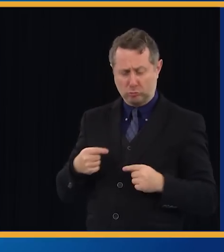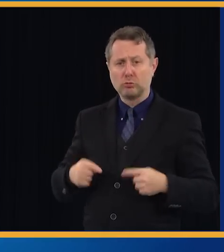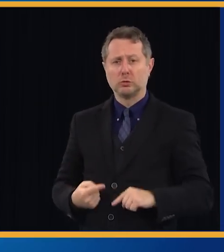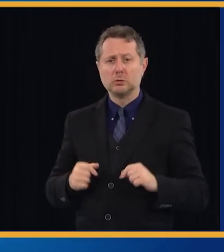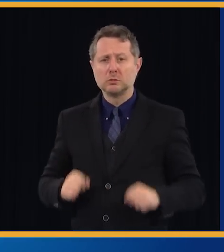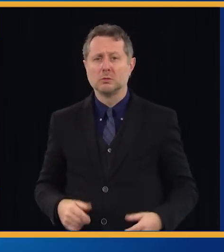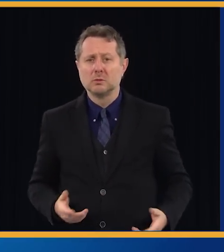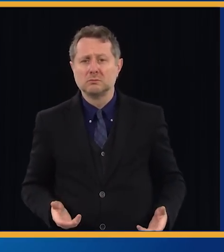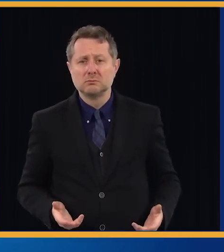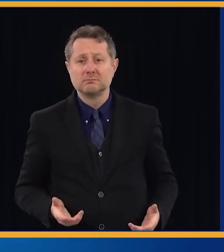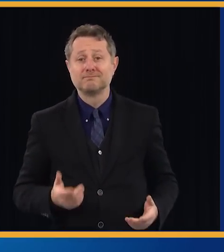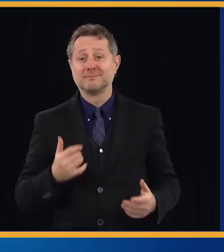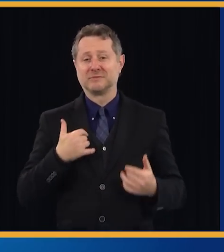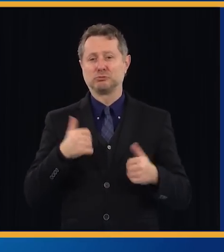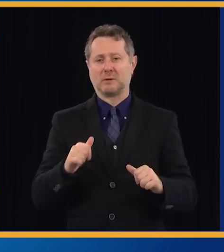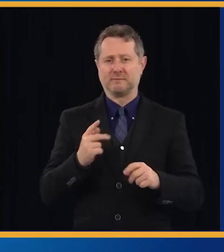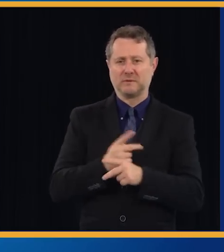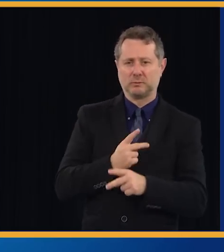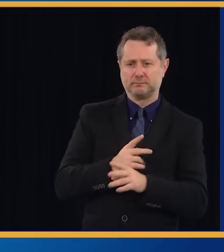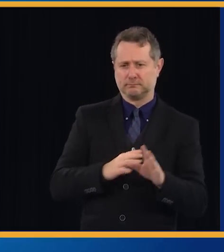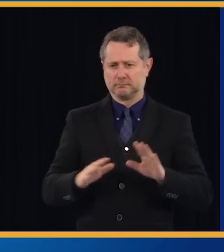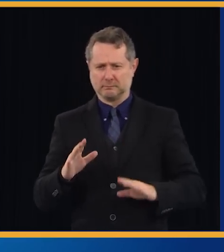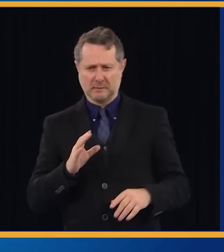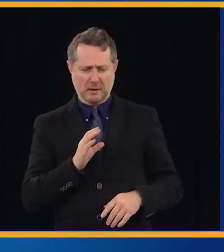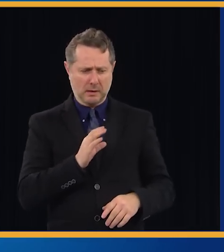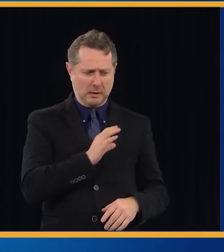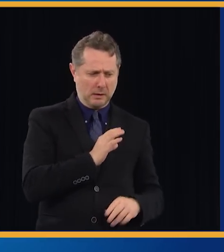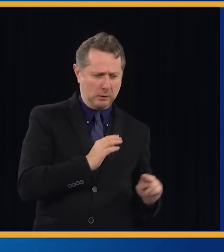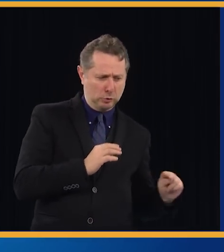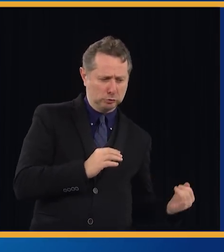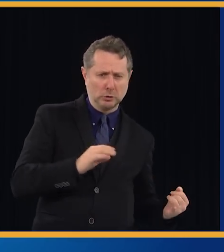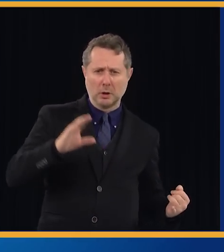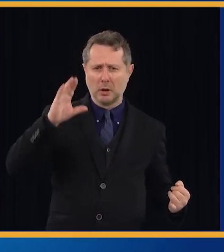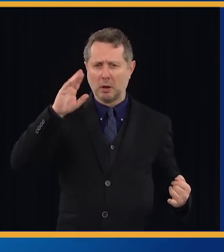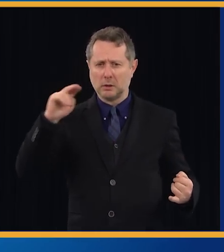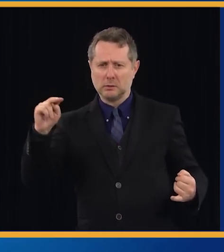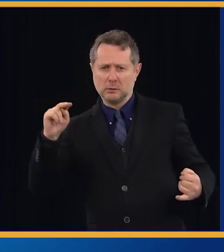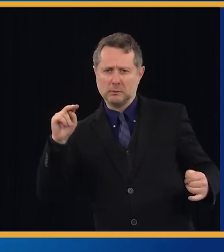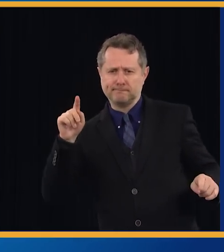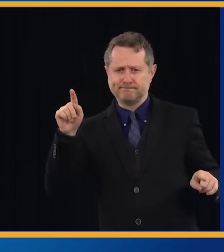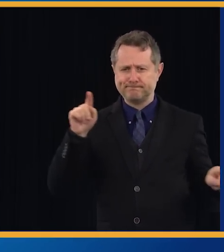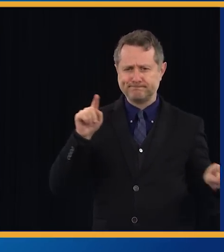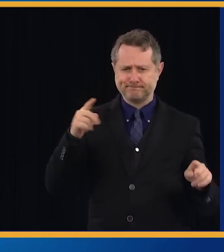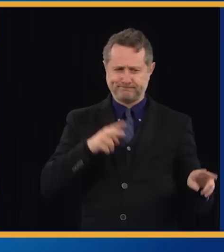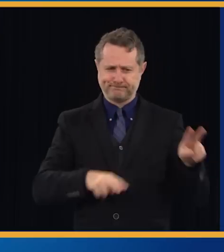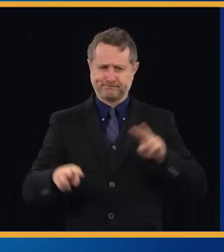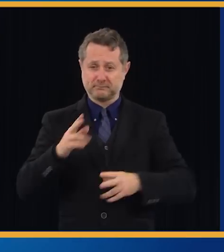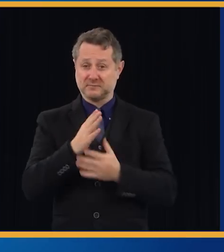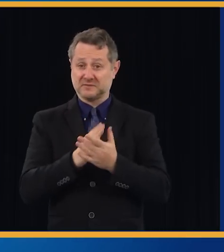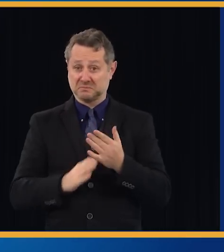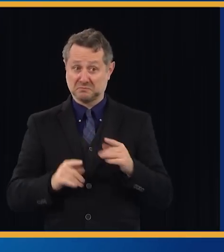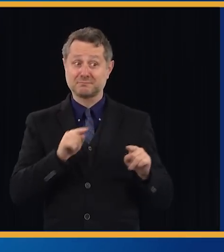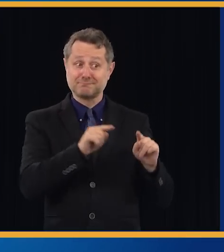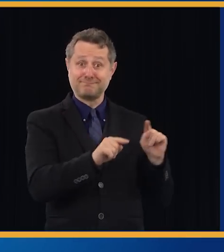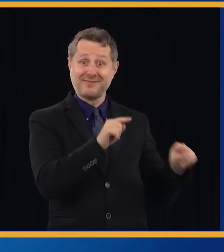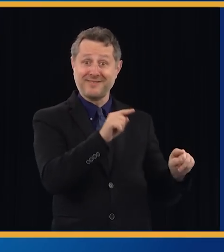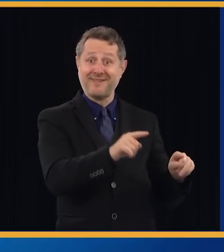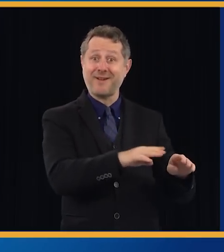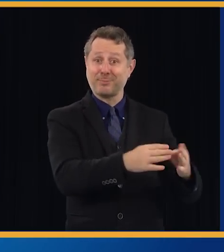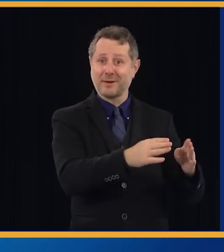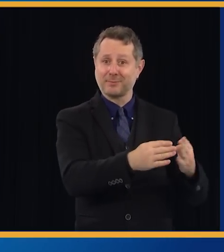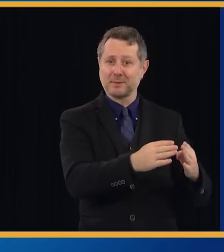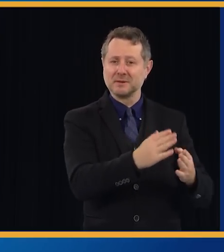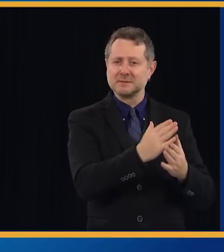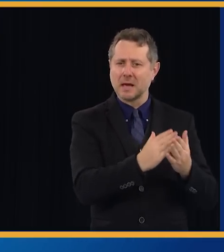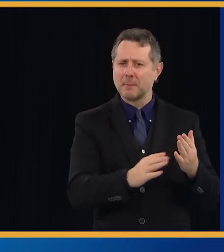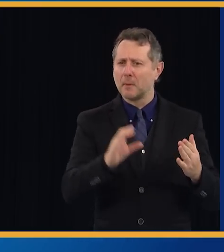to rationalize with Connecticut and New Jersey, because there have been facilities in Connecticut that were open, and you have